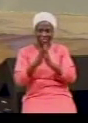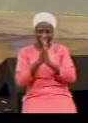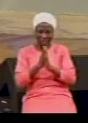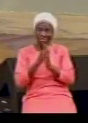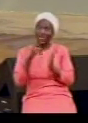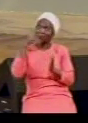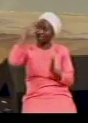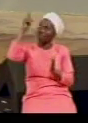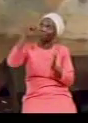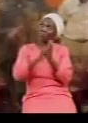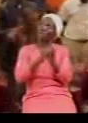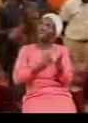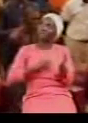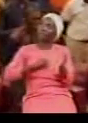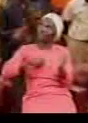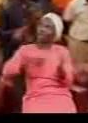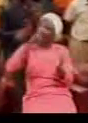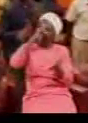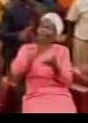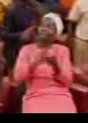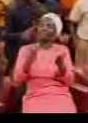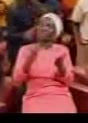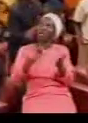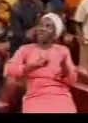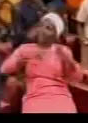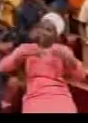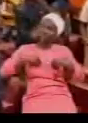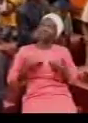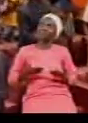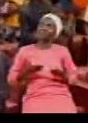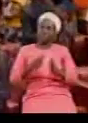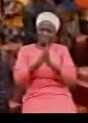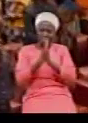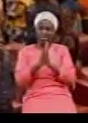Tell him, Lord, I believe. Tell him, Lord, I accept.